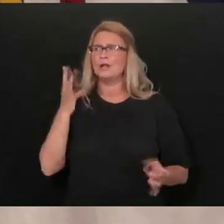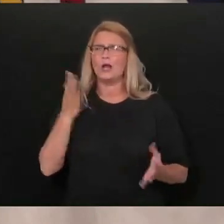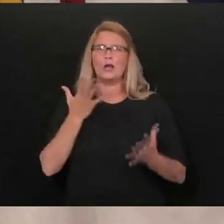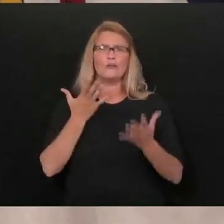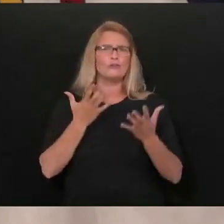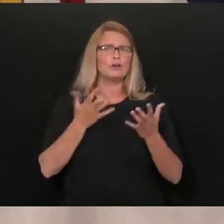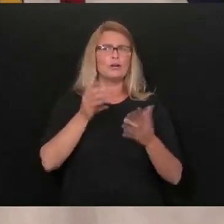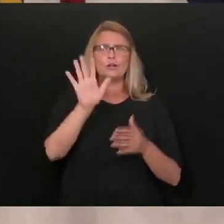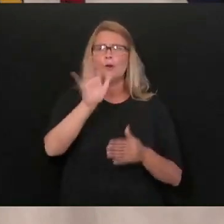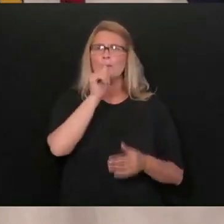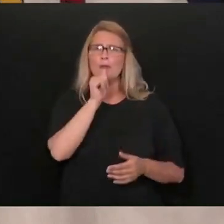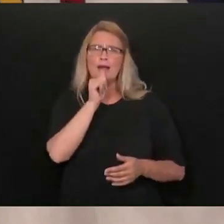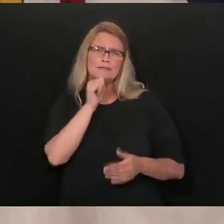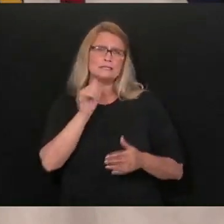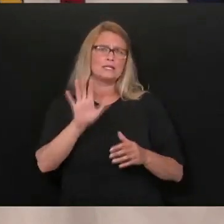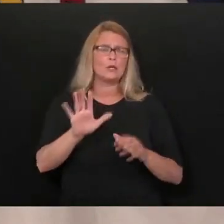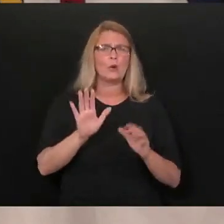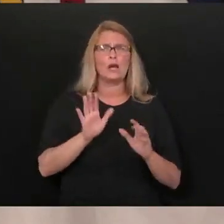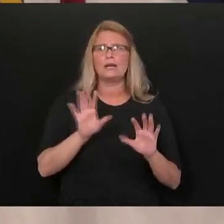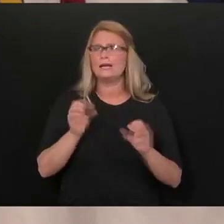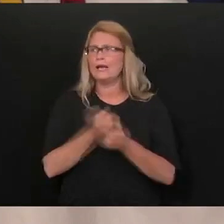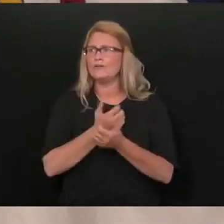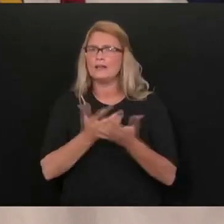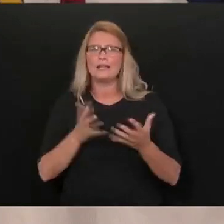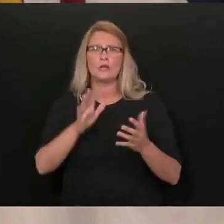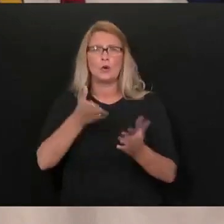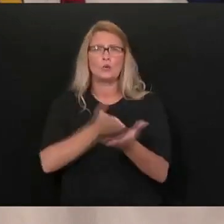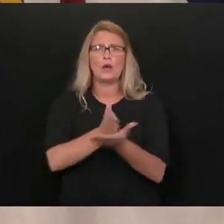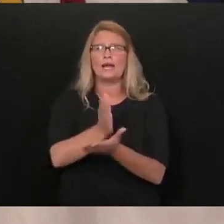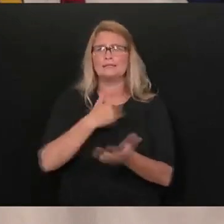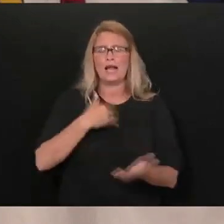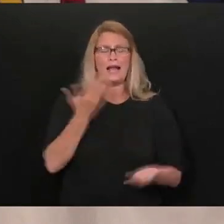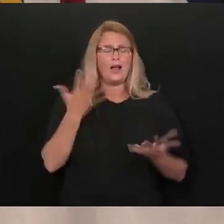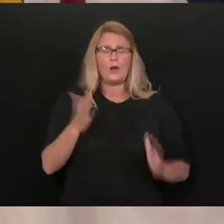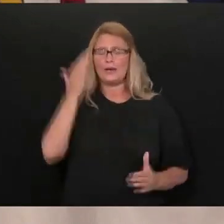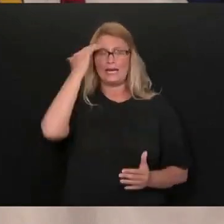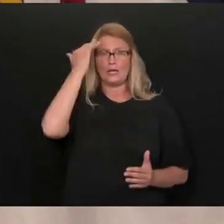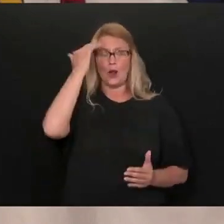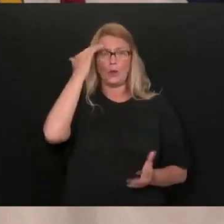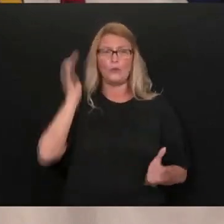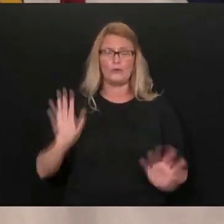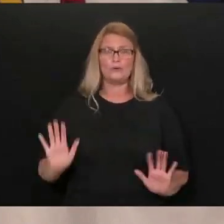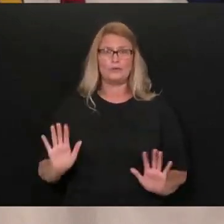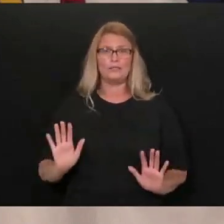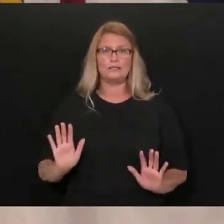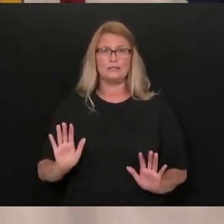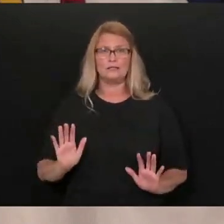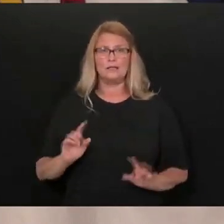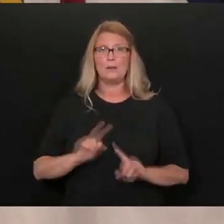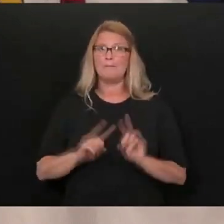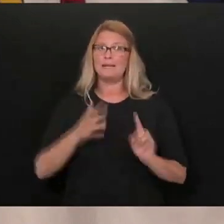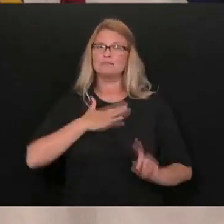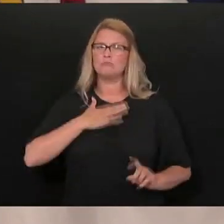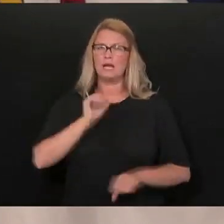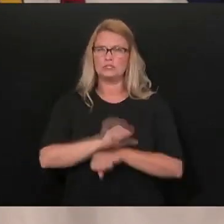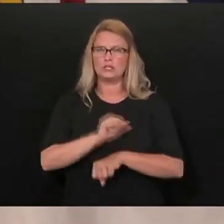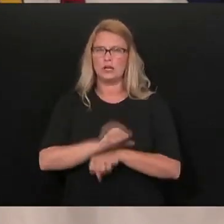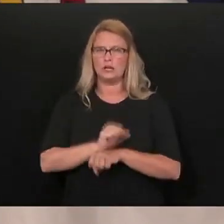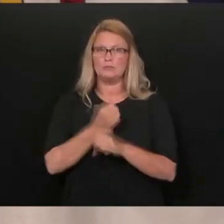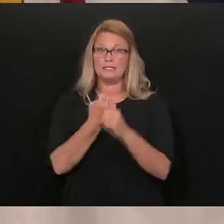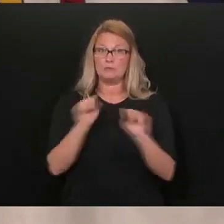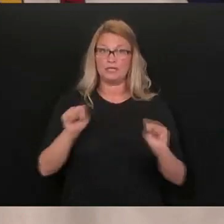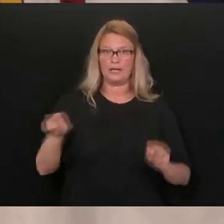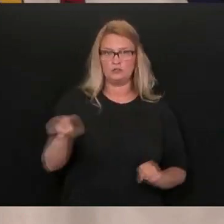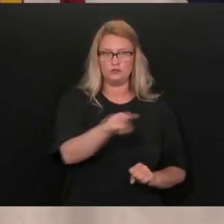our privacy and everything else. I get every bit of that, West Virginia, but it is my job to protect